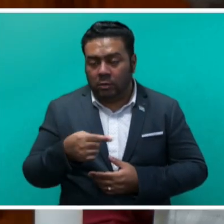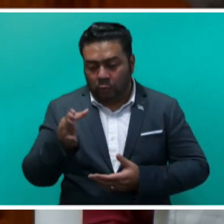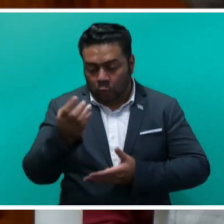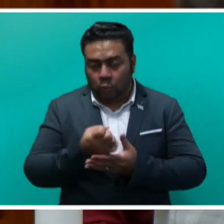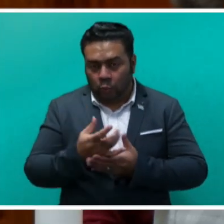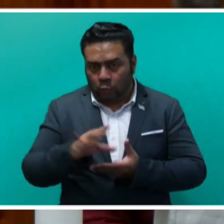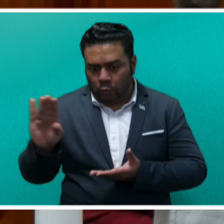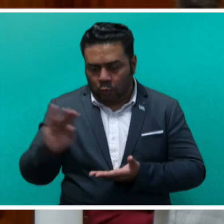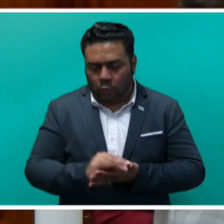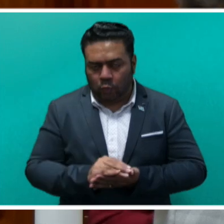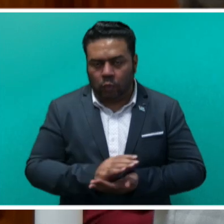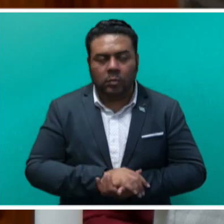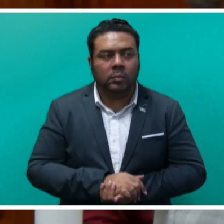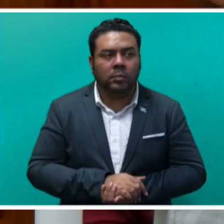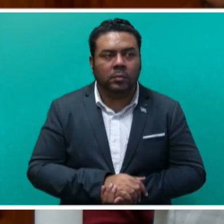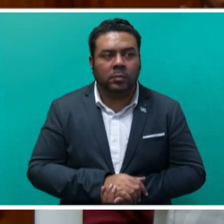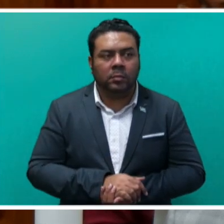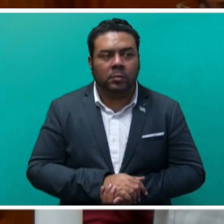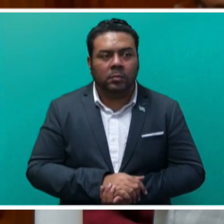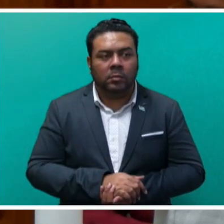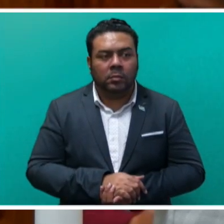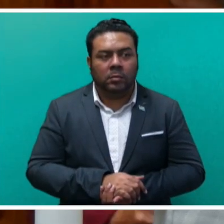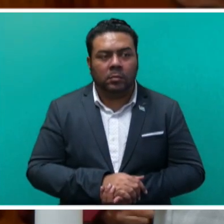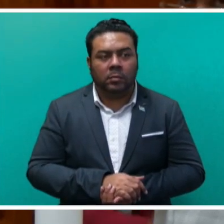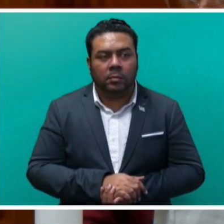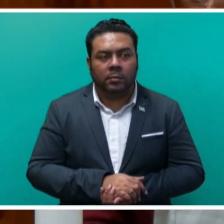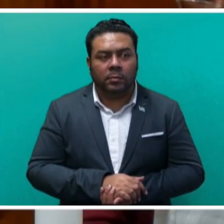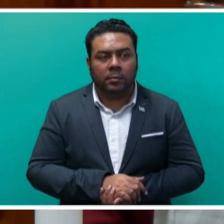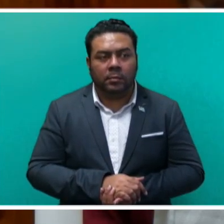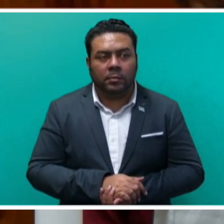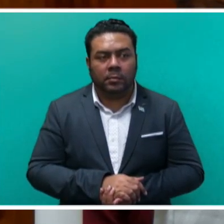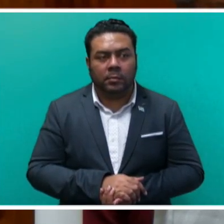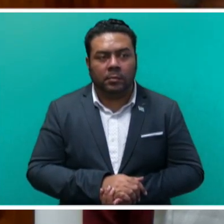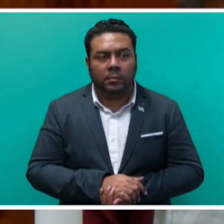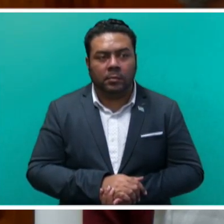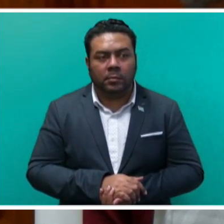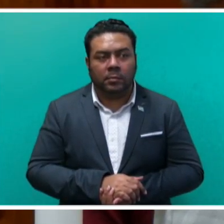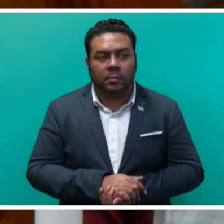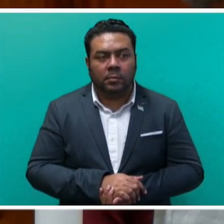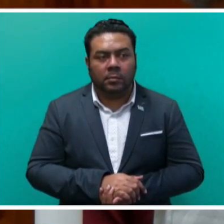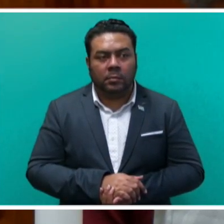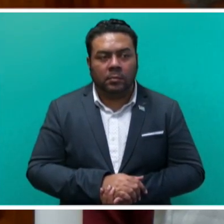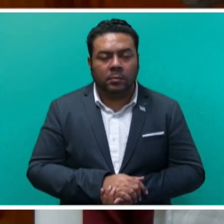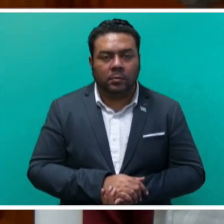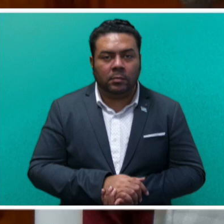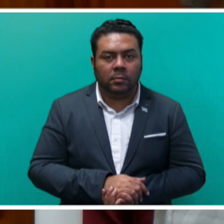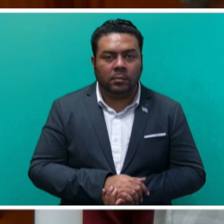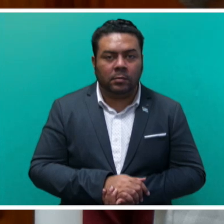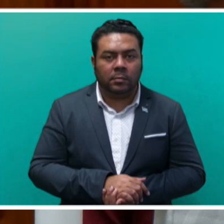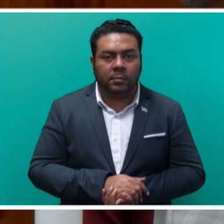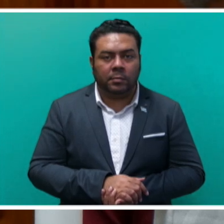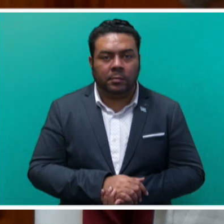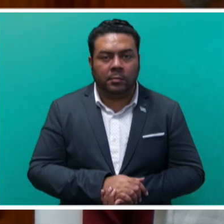by sector, sir. And we have also noted the shift from informal business ventures to a